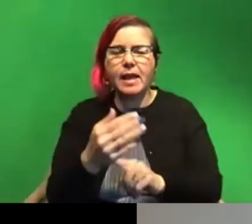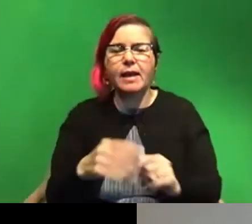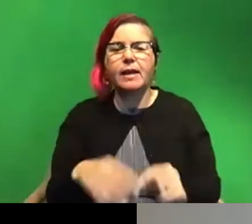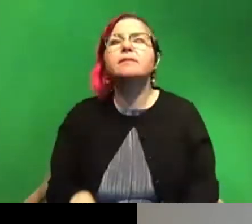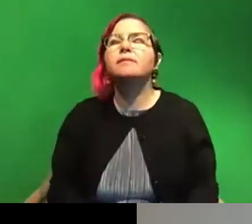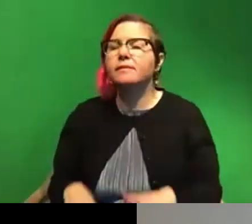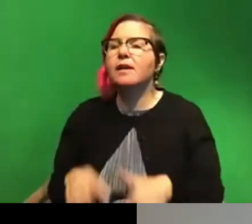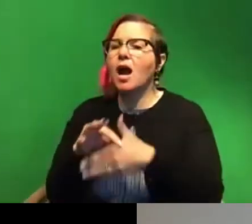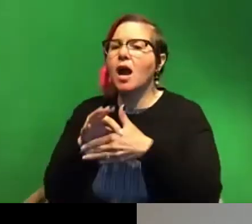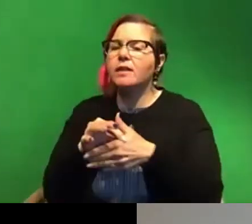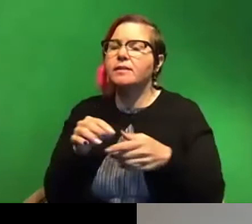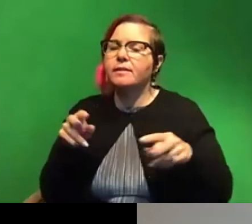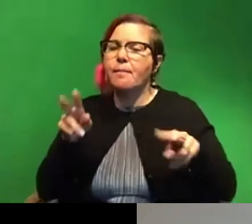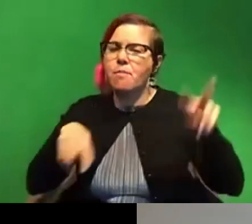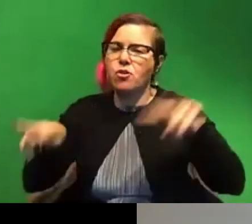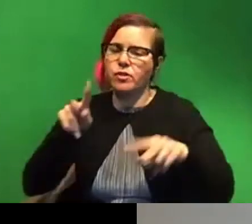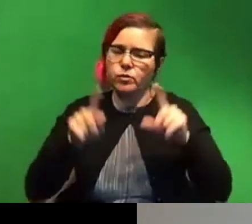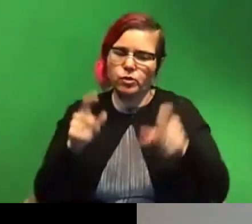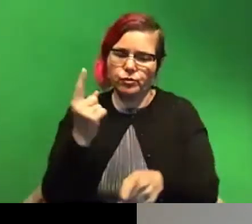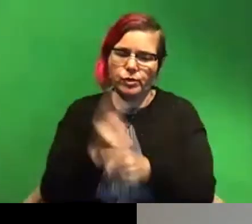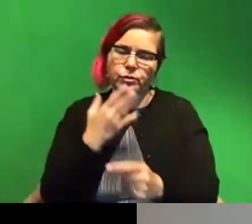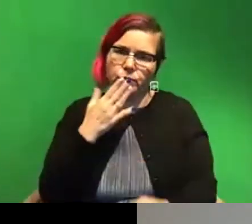moderation question. Great question. So